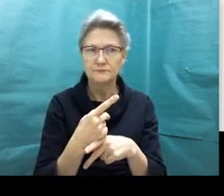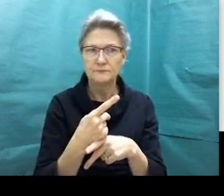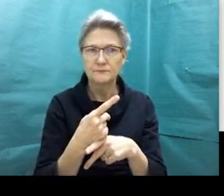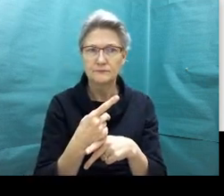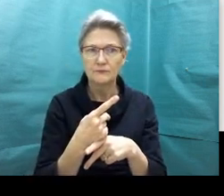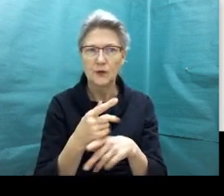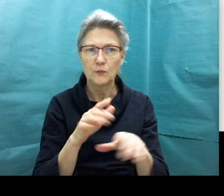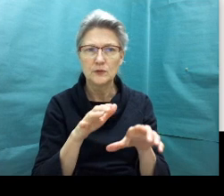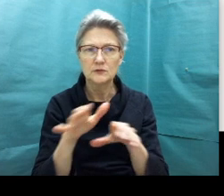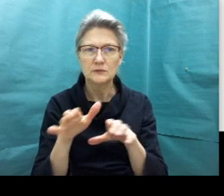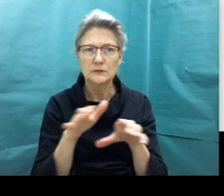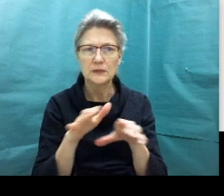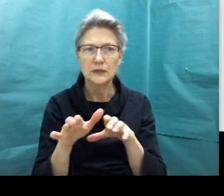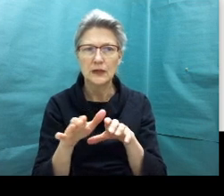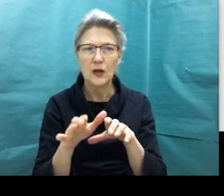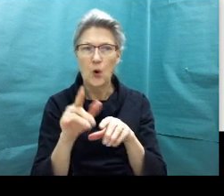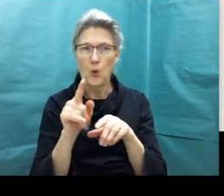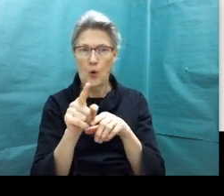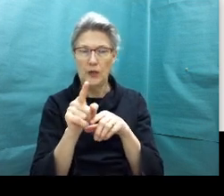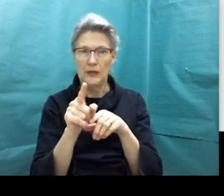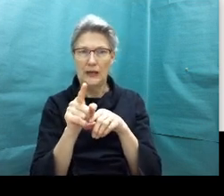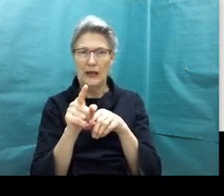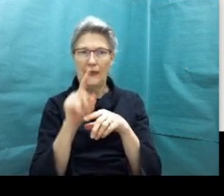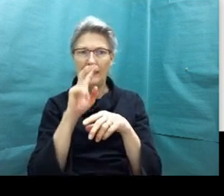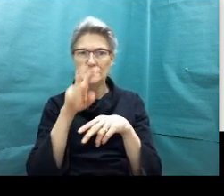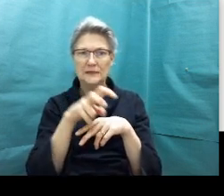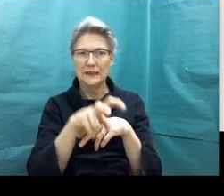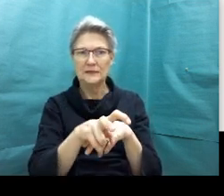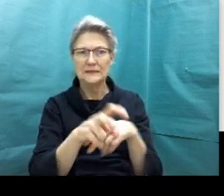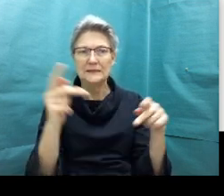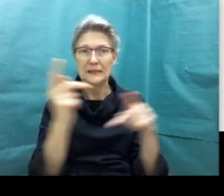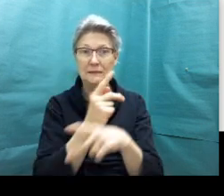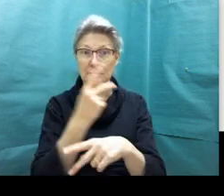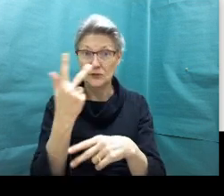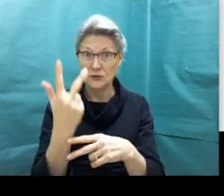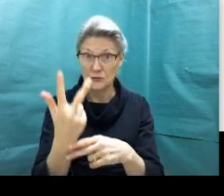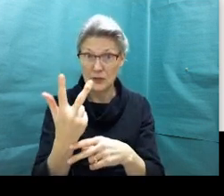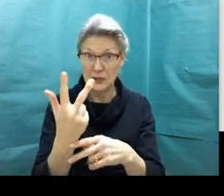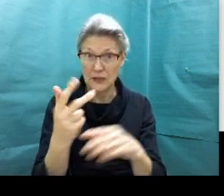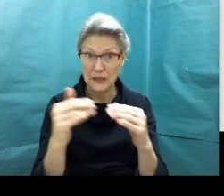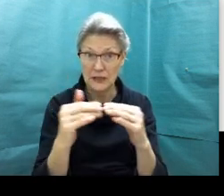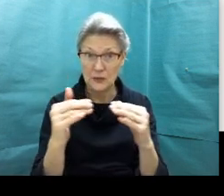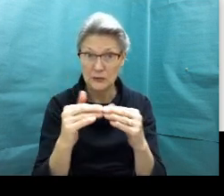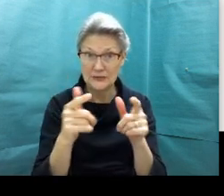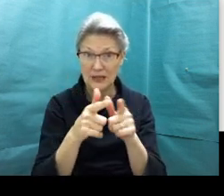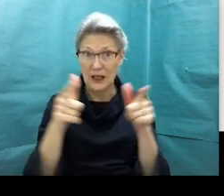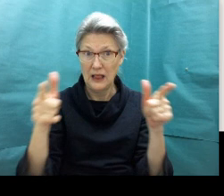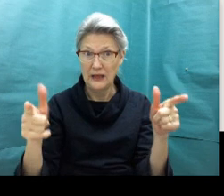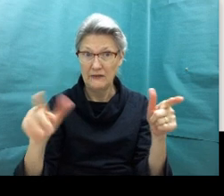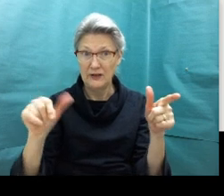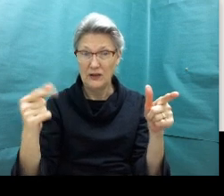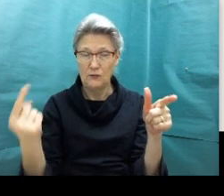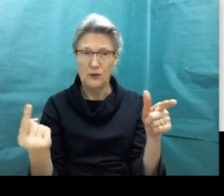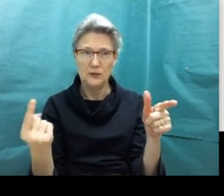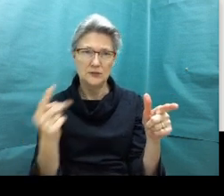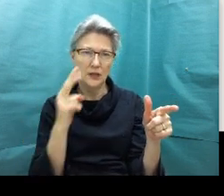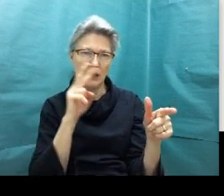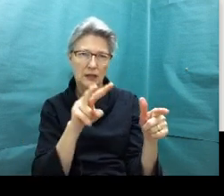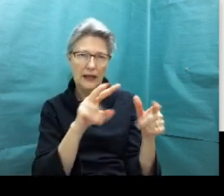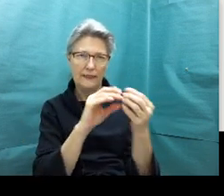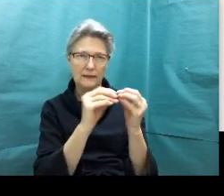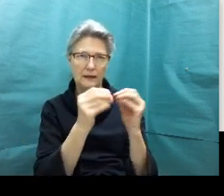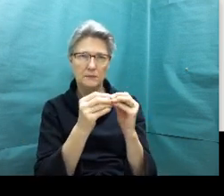we're doing one of the snakes times 3 equals the length of another snake. So looking at